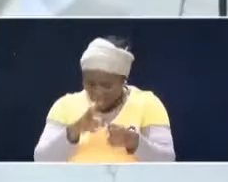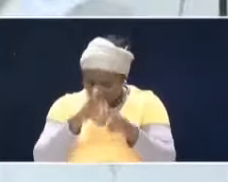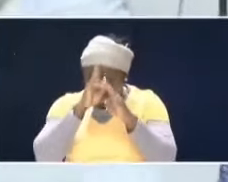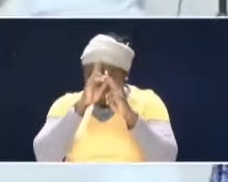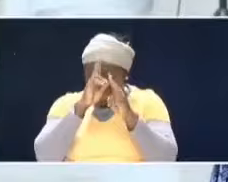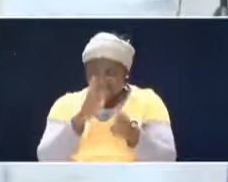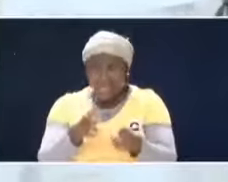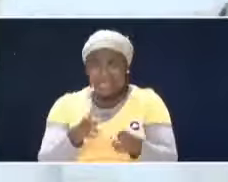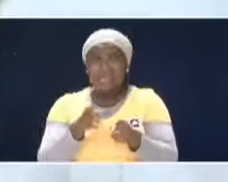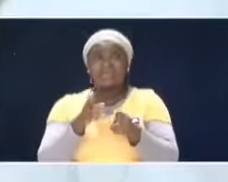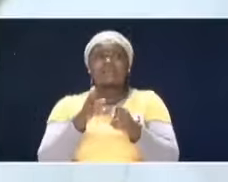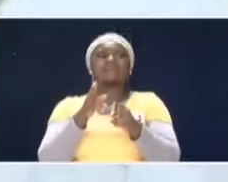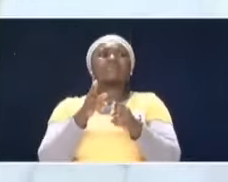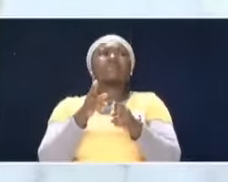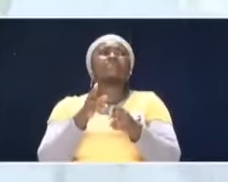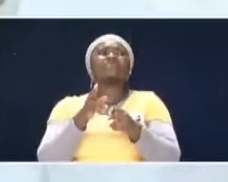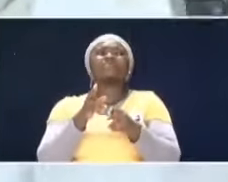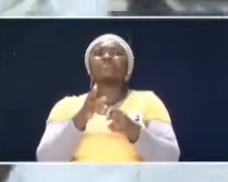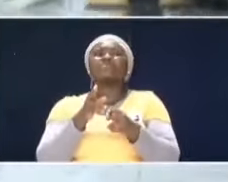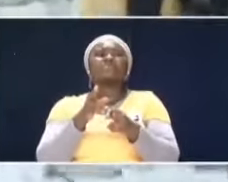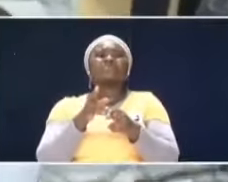One curry, yeah.